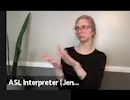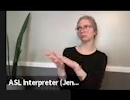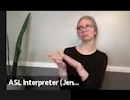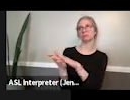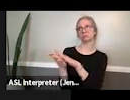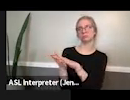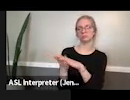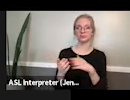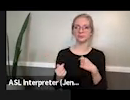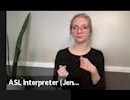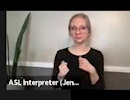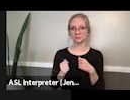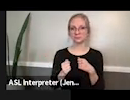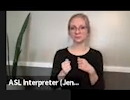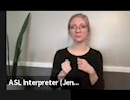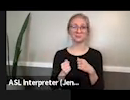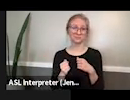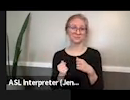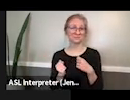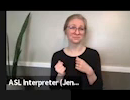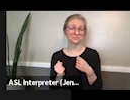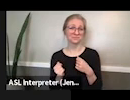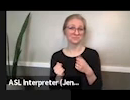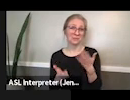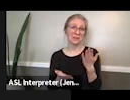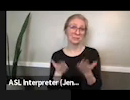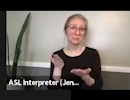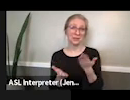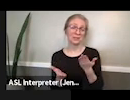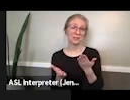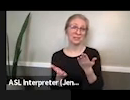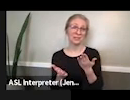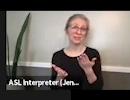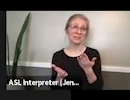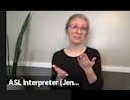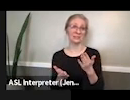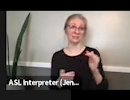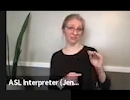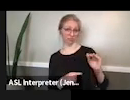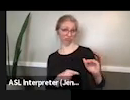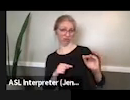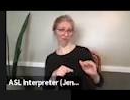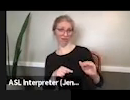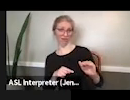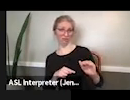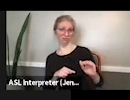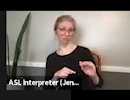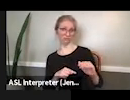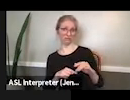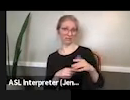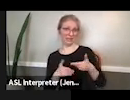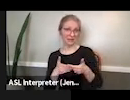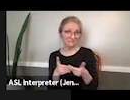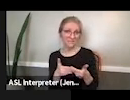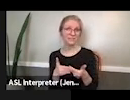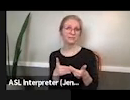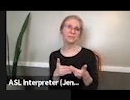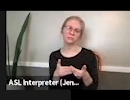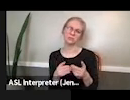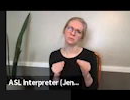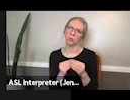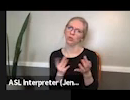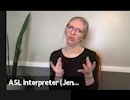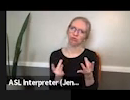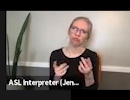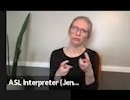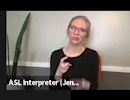that, you know, it may be that a little child, a toddler, an infant, and this is trickier when you're talking